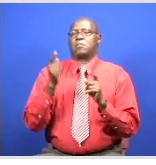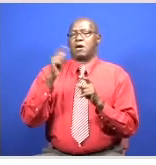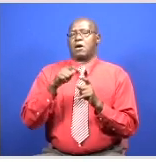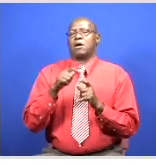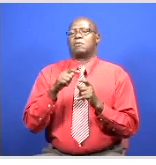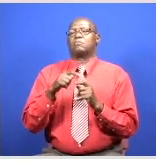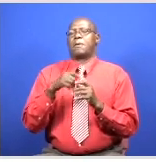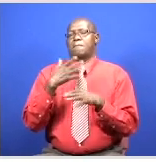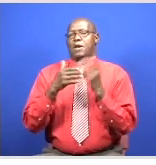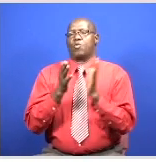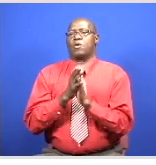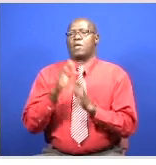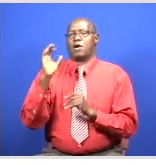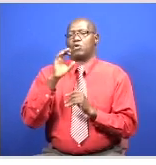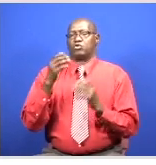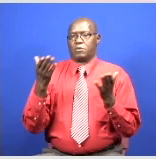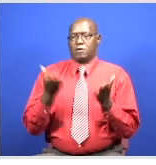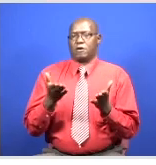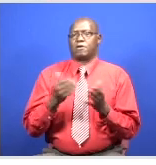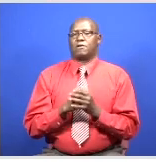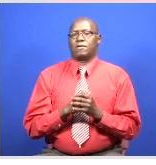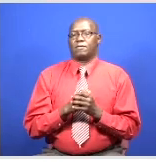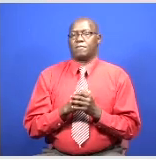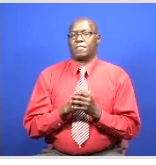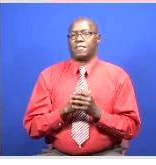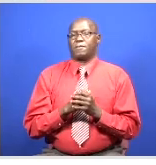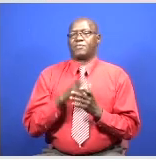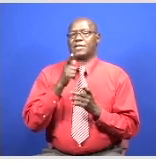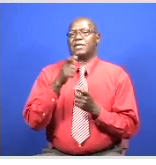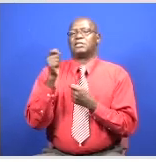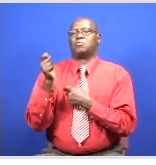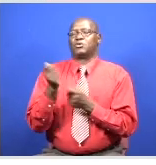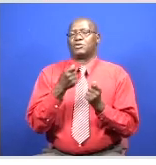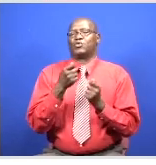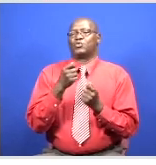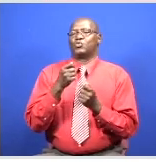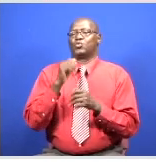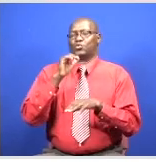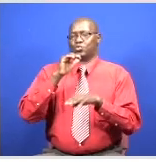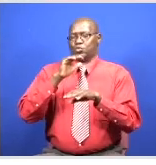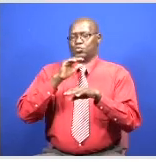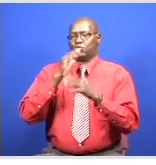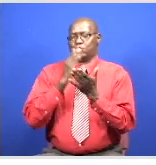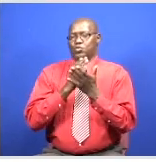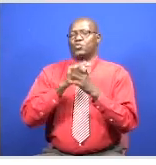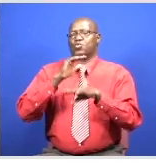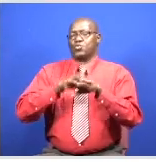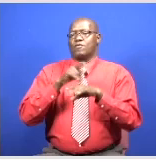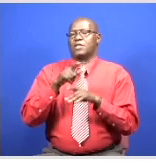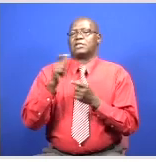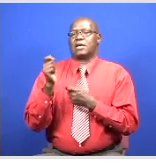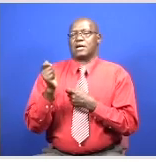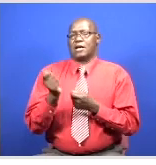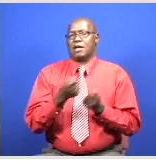customers here and friends that we have in the Njoro region. This sponsorship is really good for this club, mainly because I'm